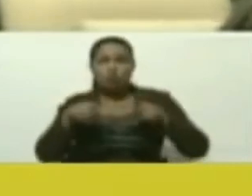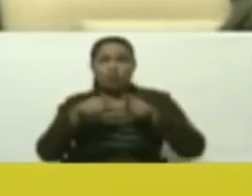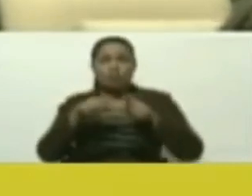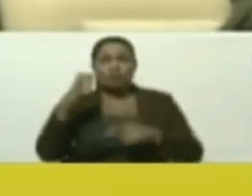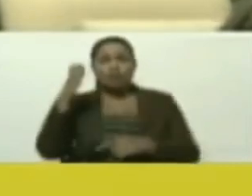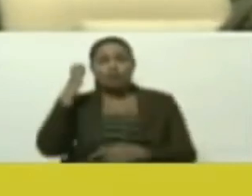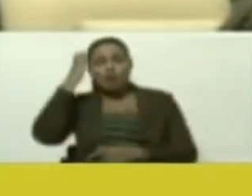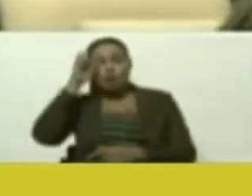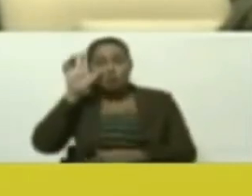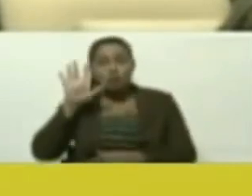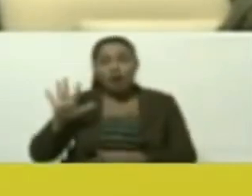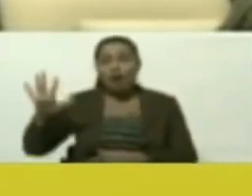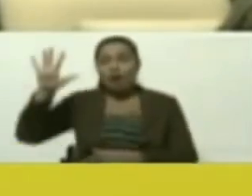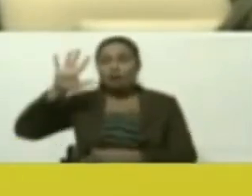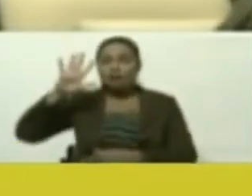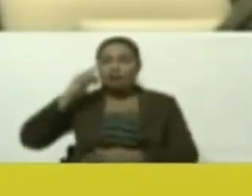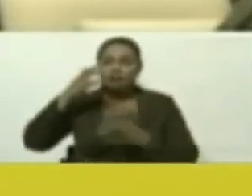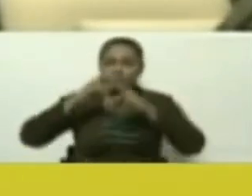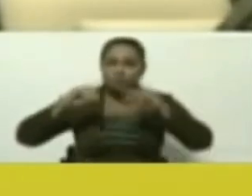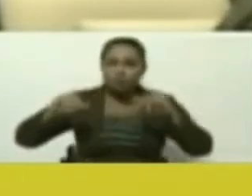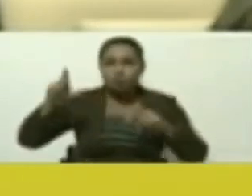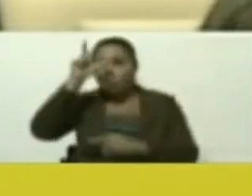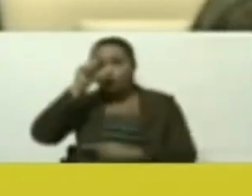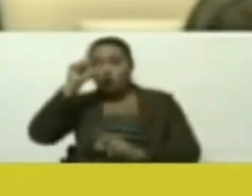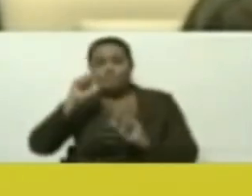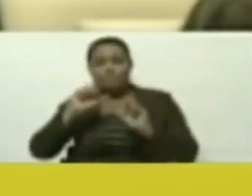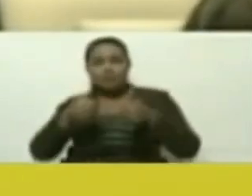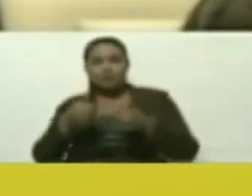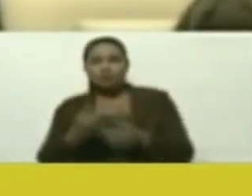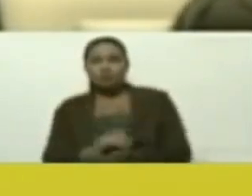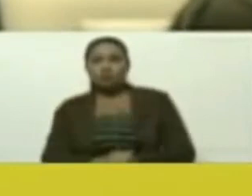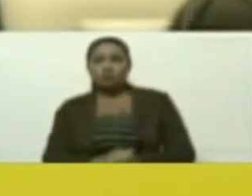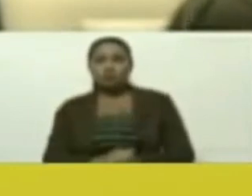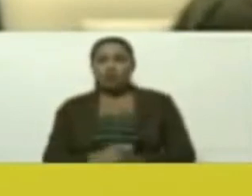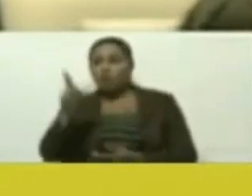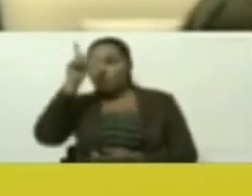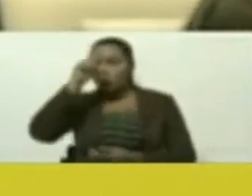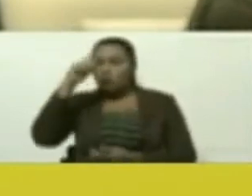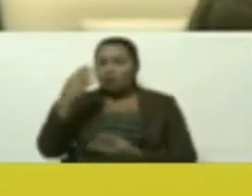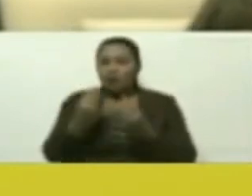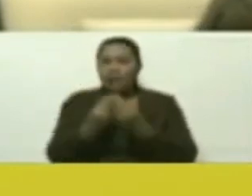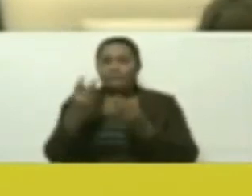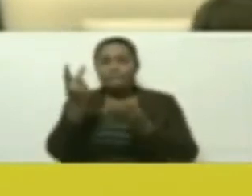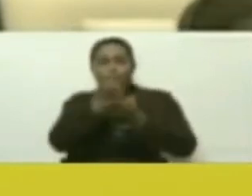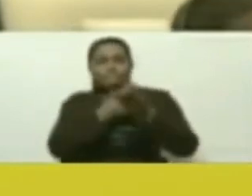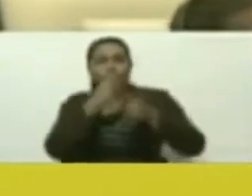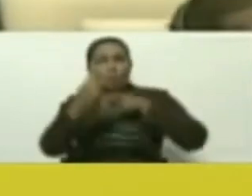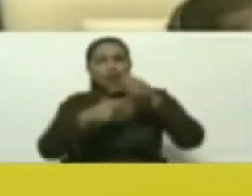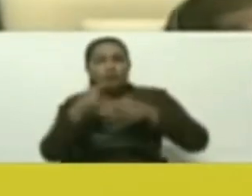regarding your visit for through Eurasia in Turkey,